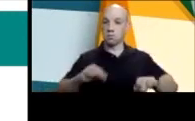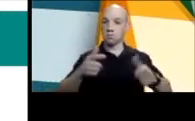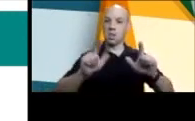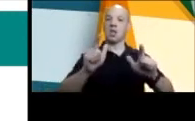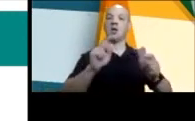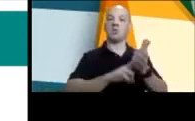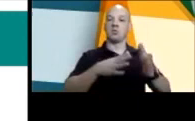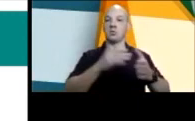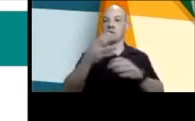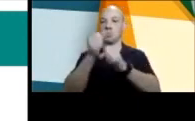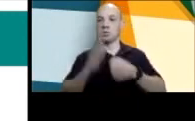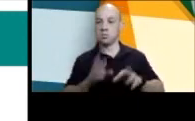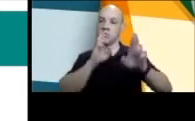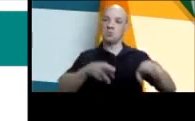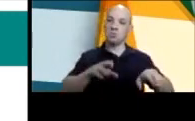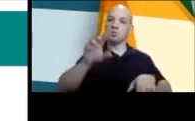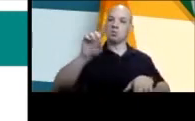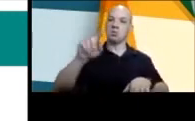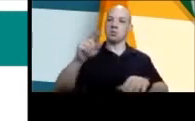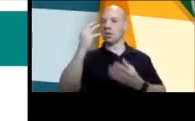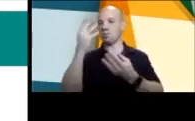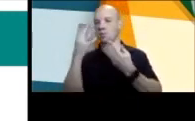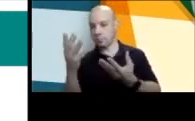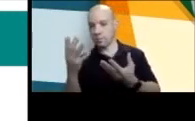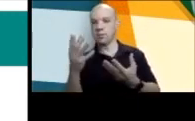recipients to report on data and that